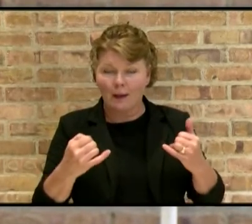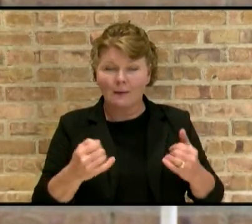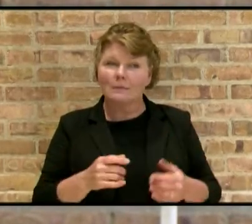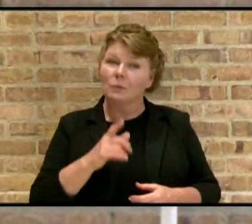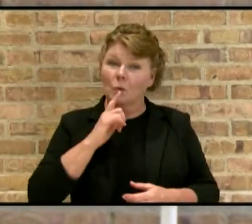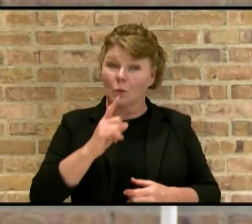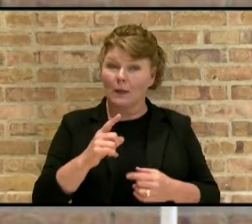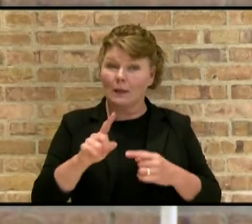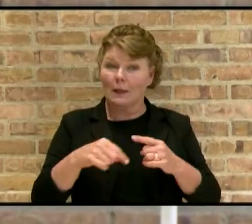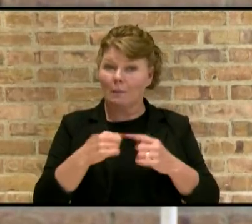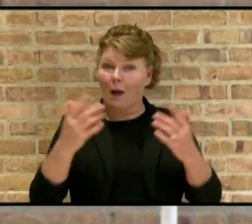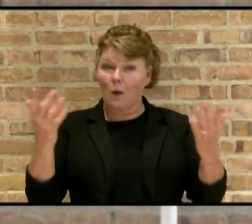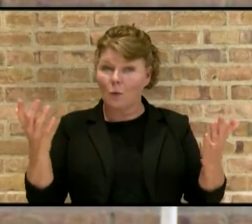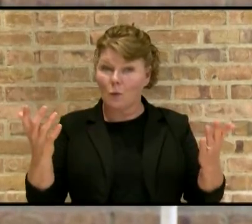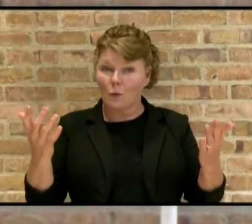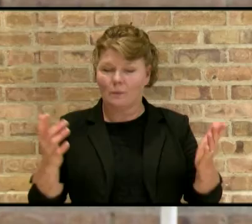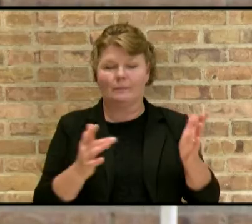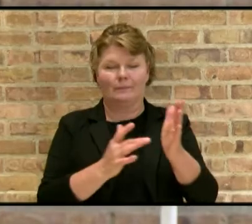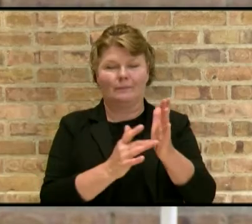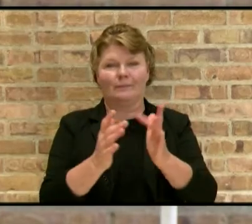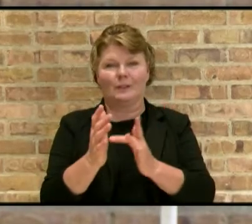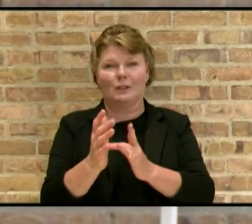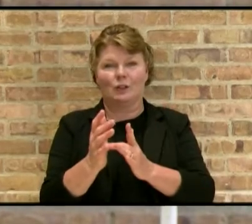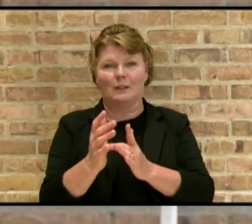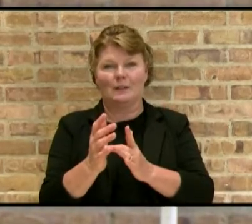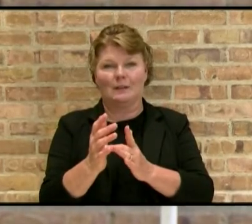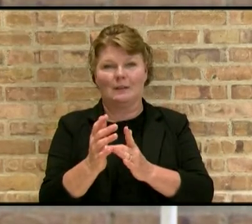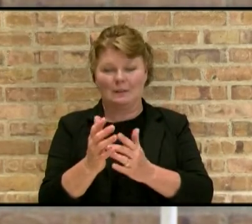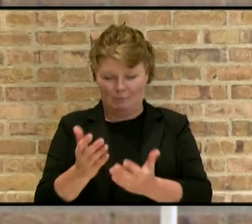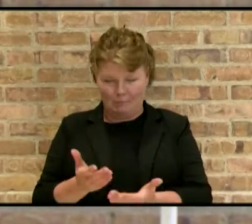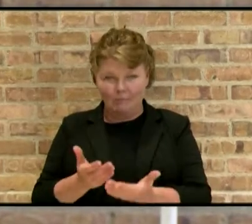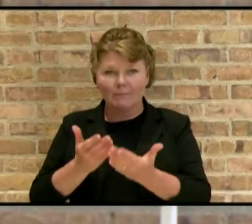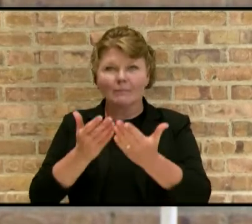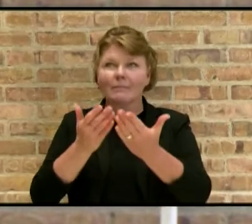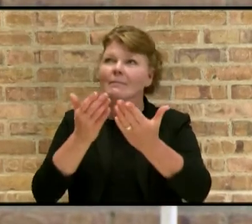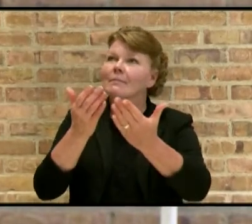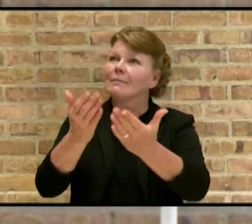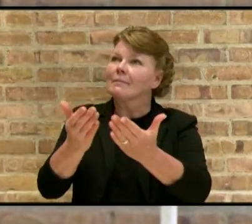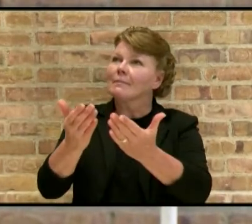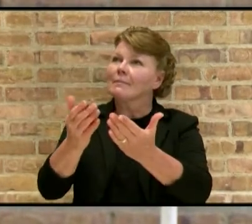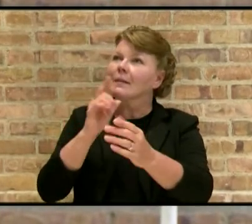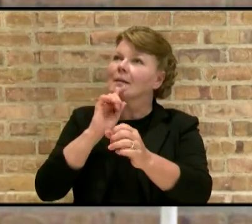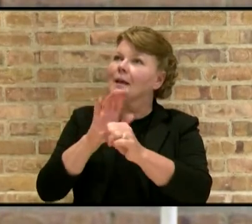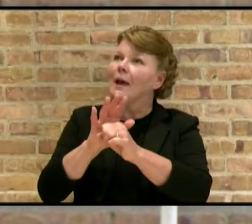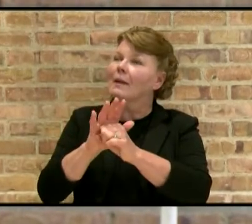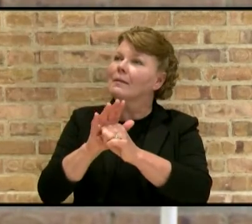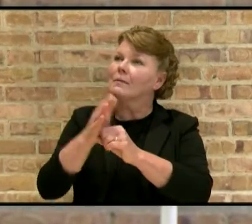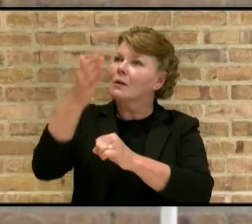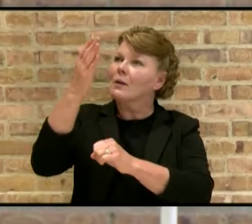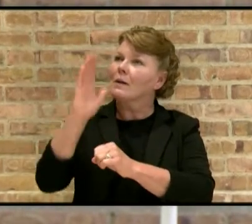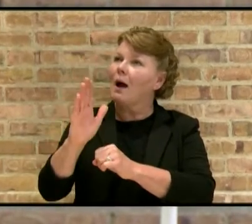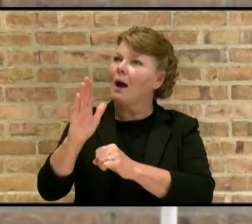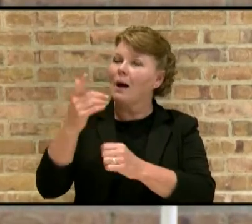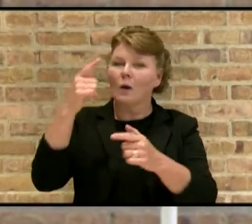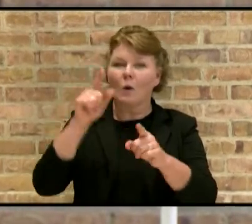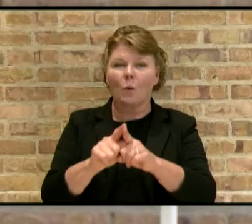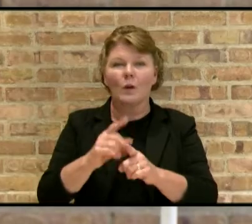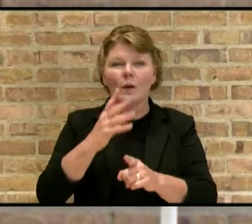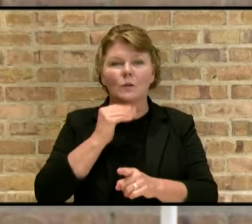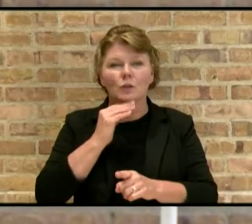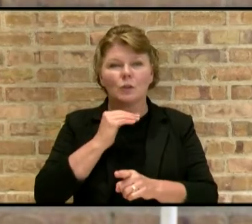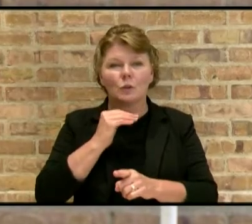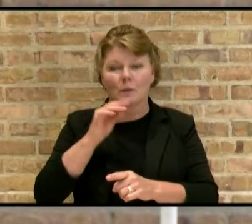Jesus. Jesus was presented for dedication to God in accordance with Jewish tradition. He was